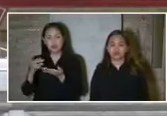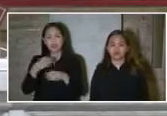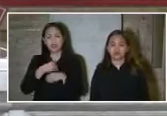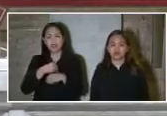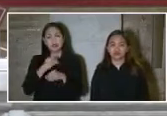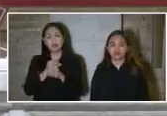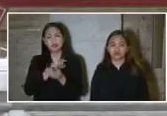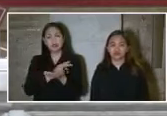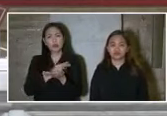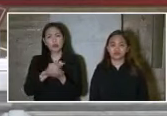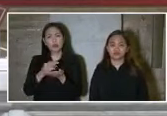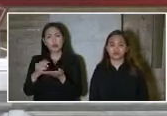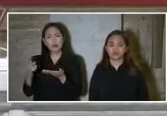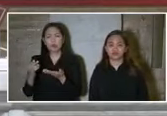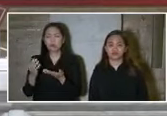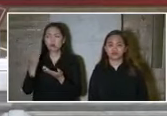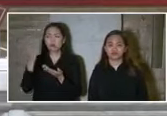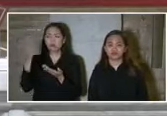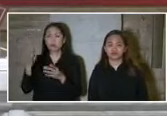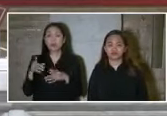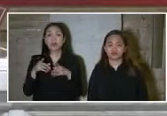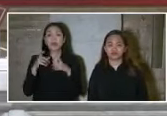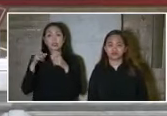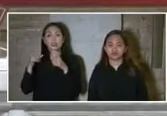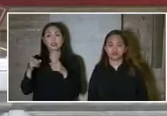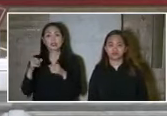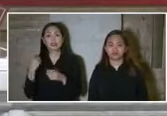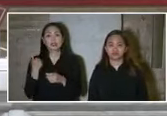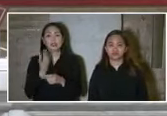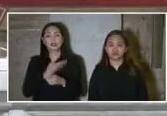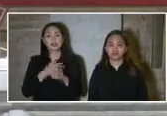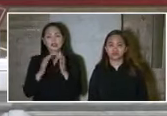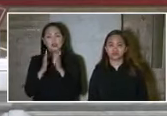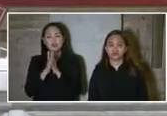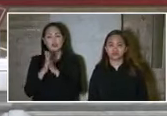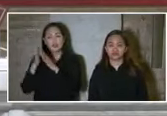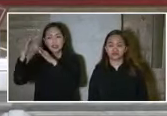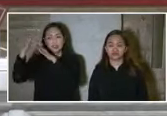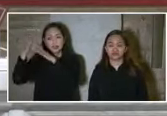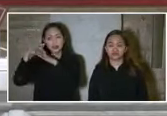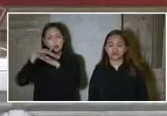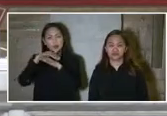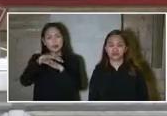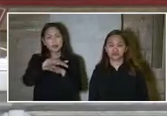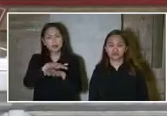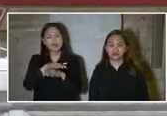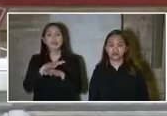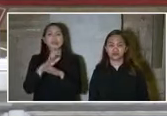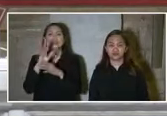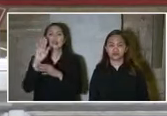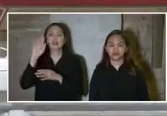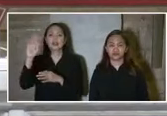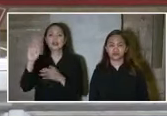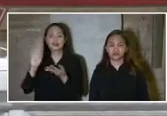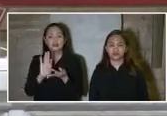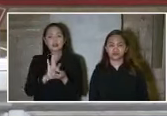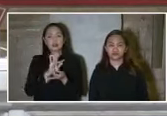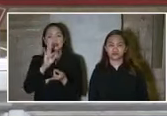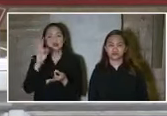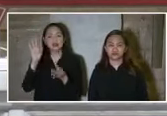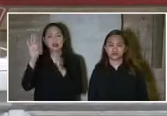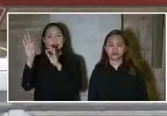holy, therefore, these gifts, we pray, by sending down your Spirit upon